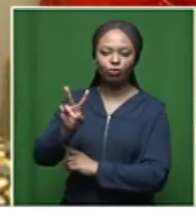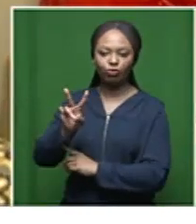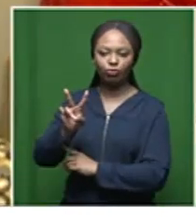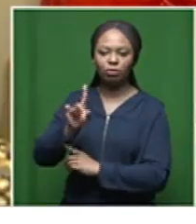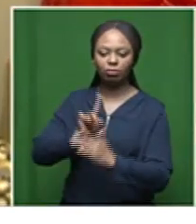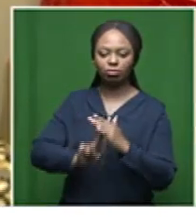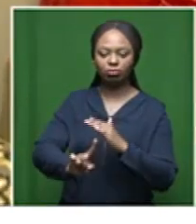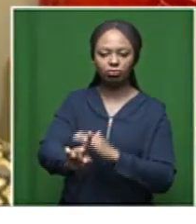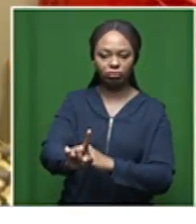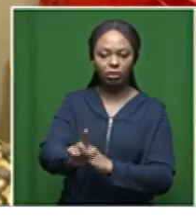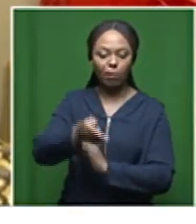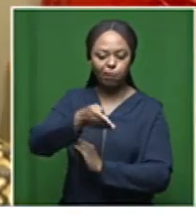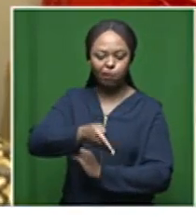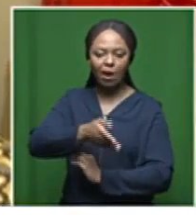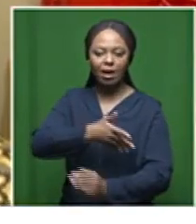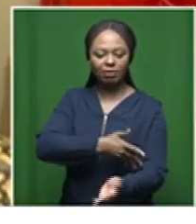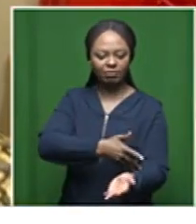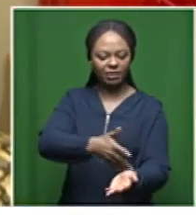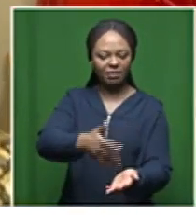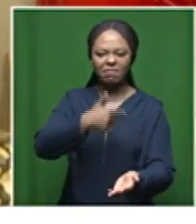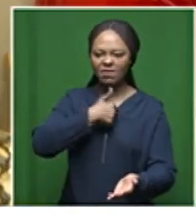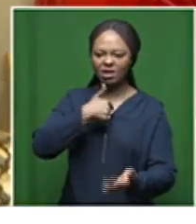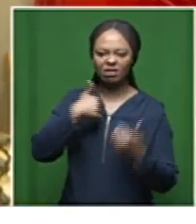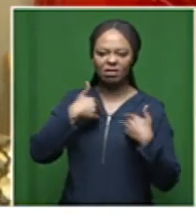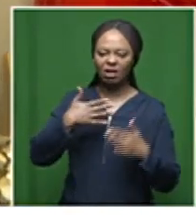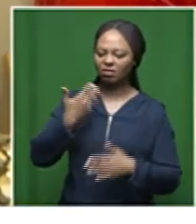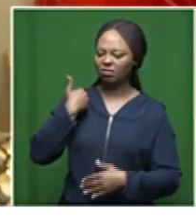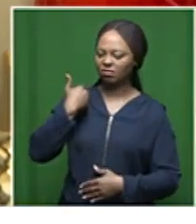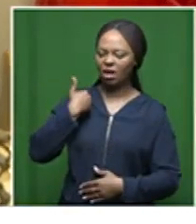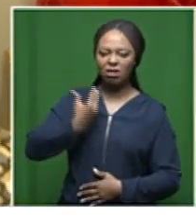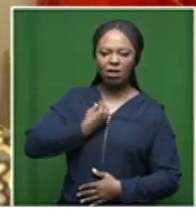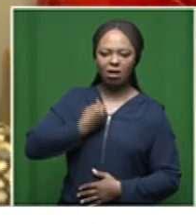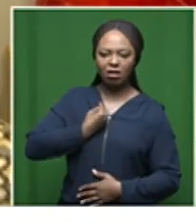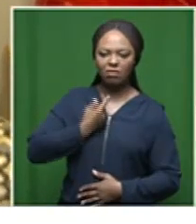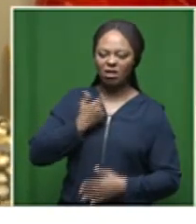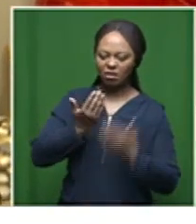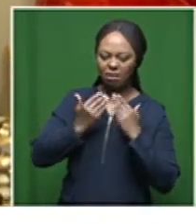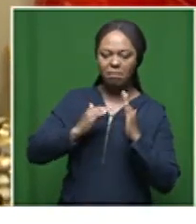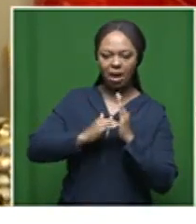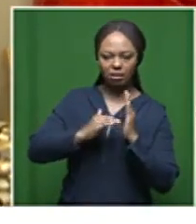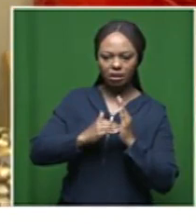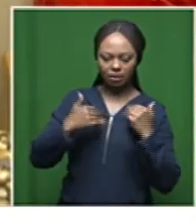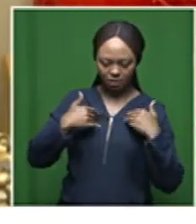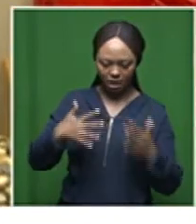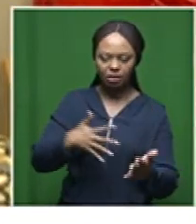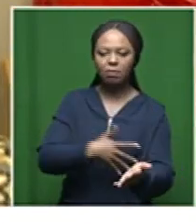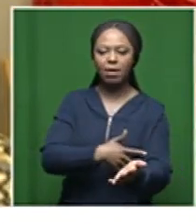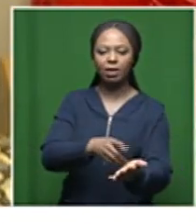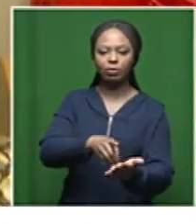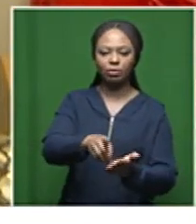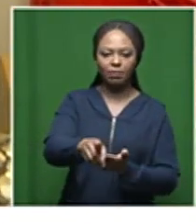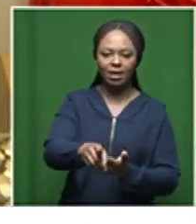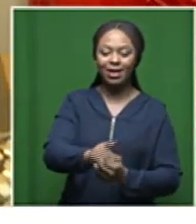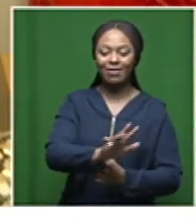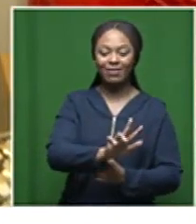started donating when I was still young, when I was in matric. This is my 58